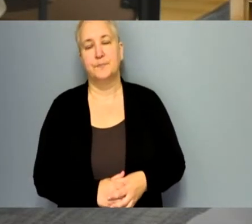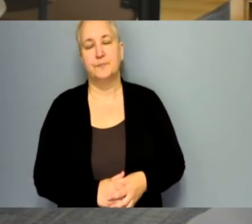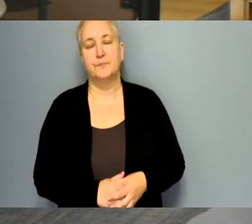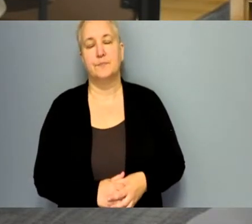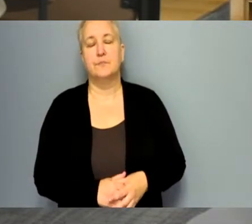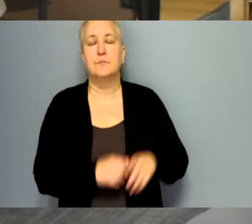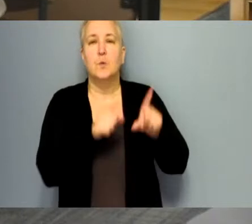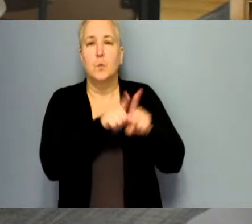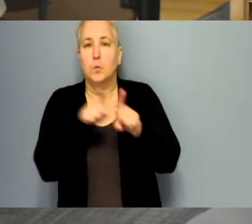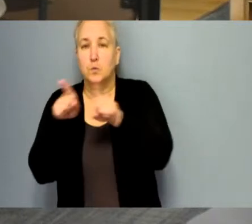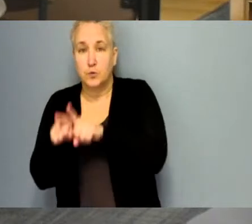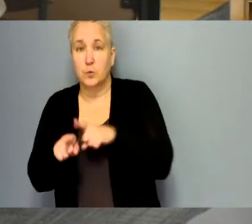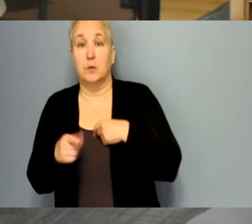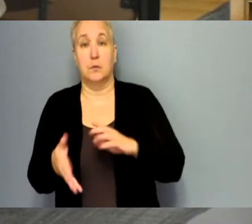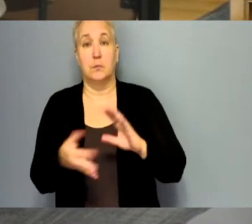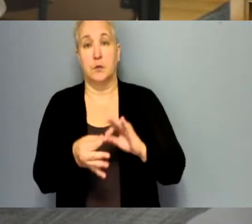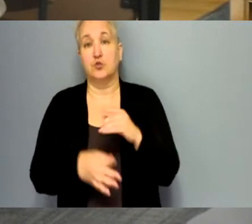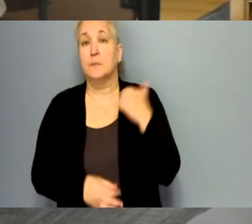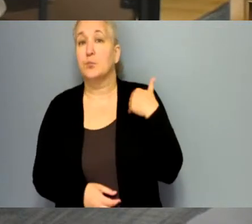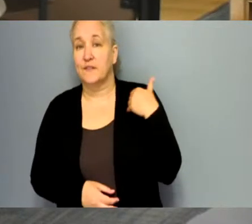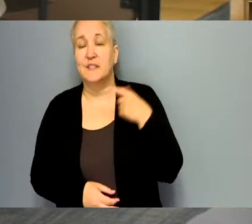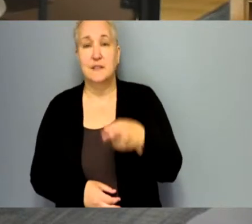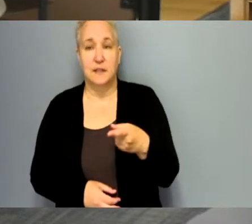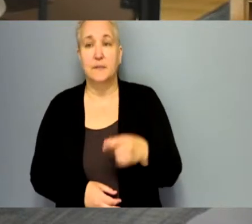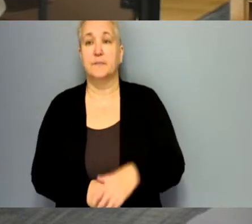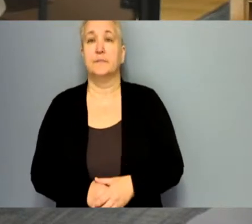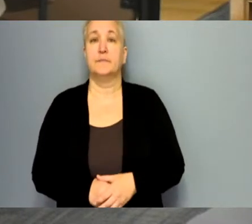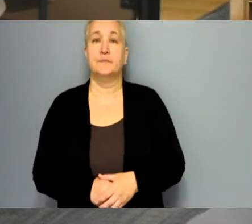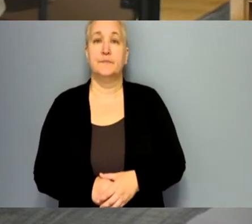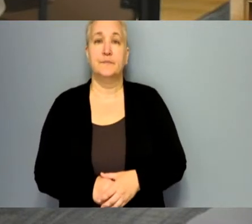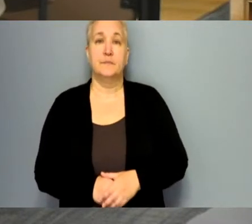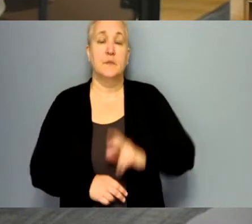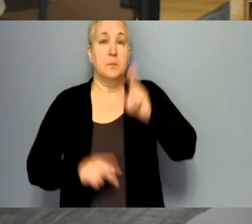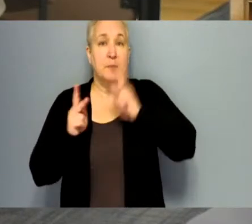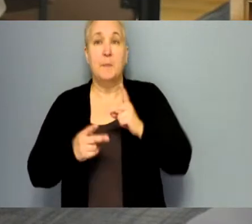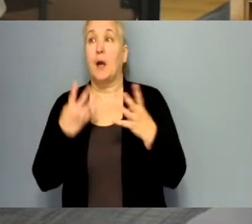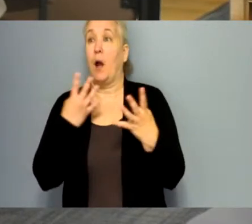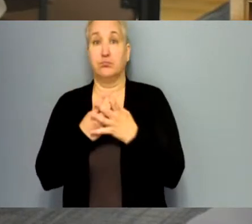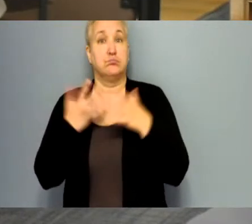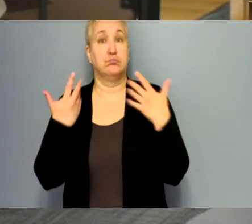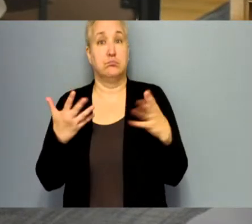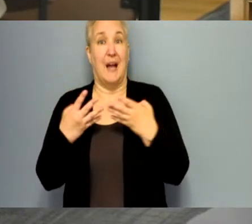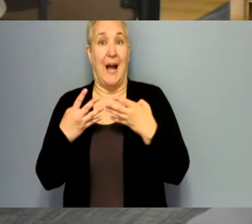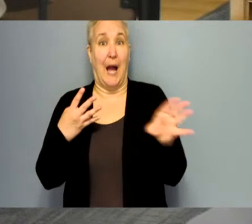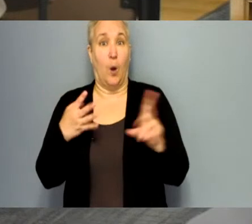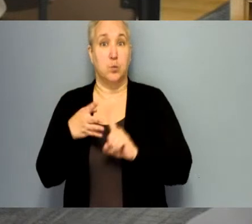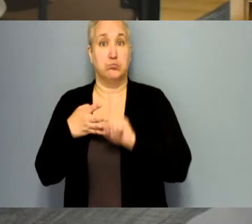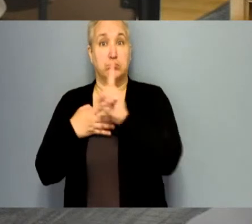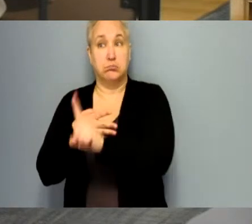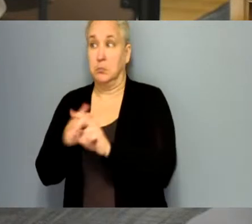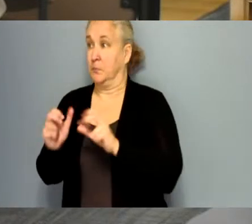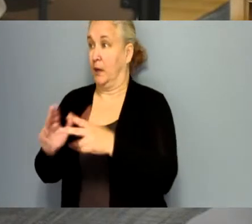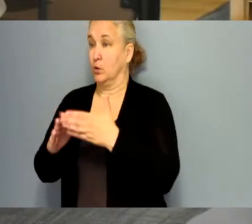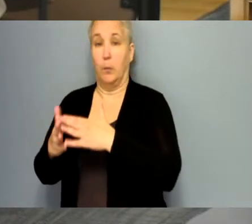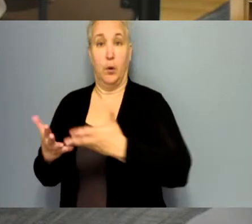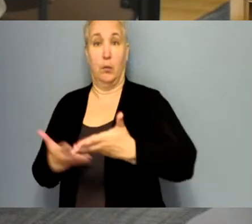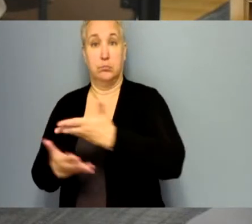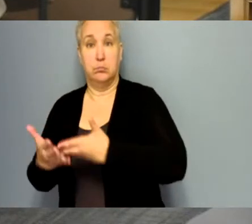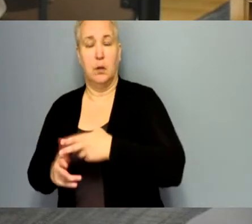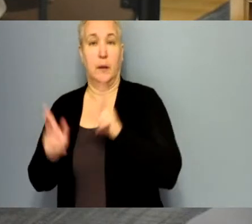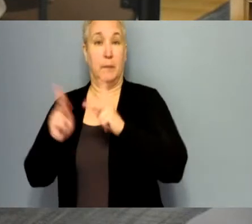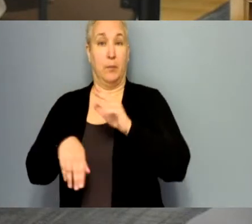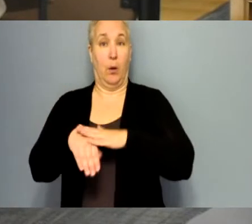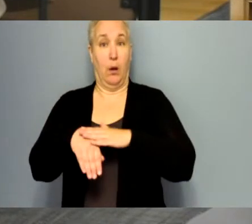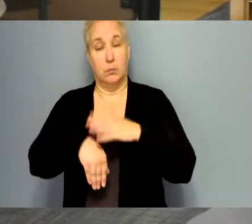Also, as I had mentioned previously, individuals re-entering from incarceration, individuals on probation